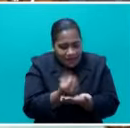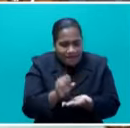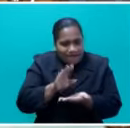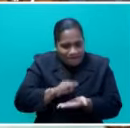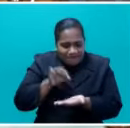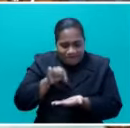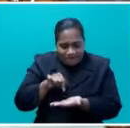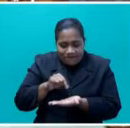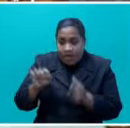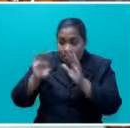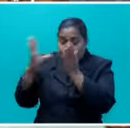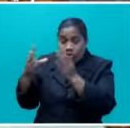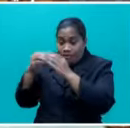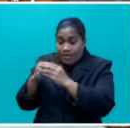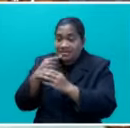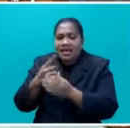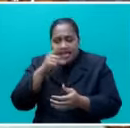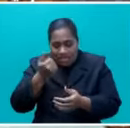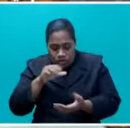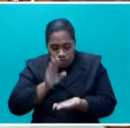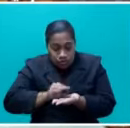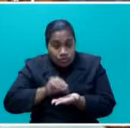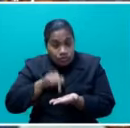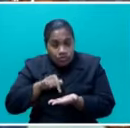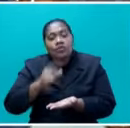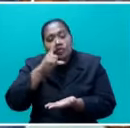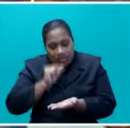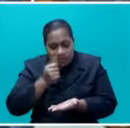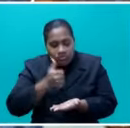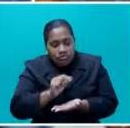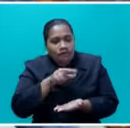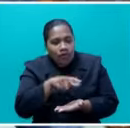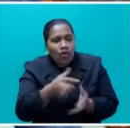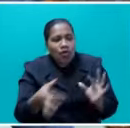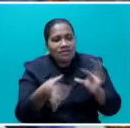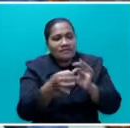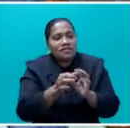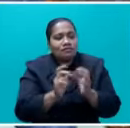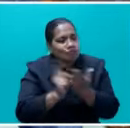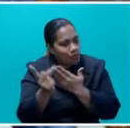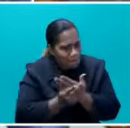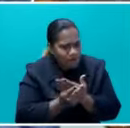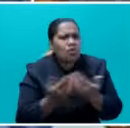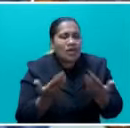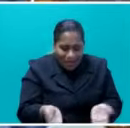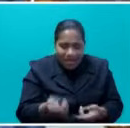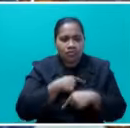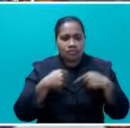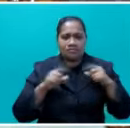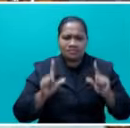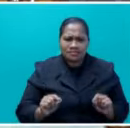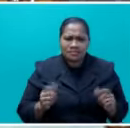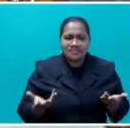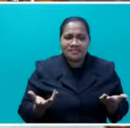could use for a Northern Connectivity Project, which is precisely what we are doing. Mr. Speaker, sir, I want to